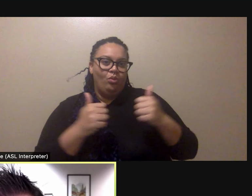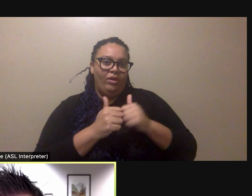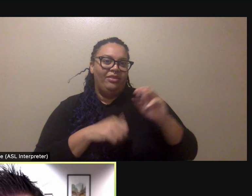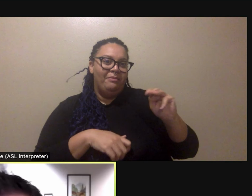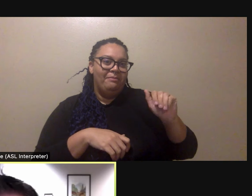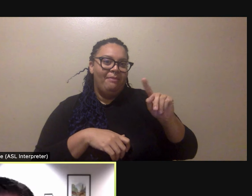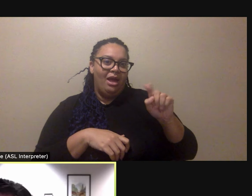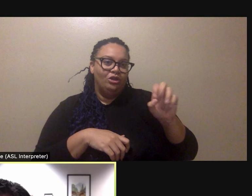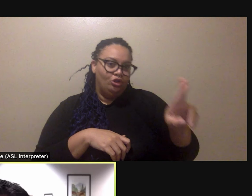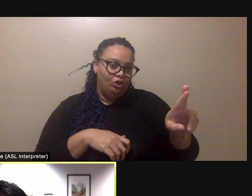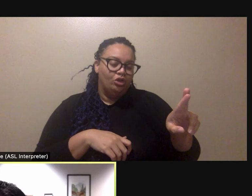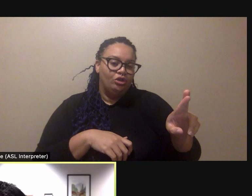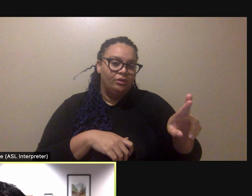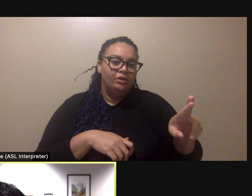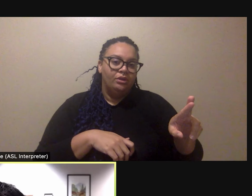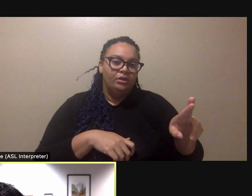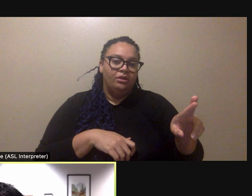And